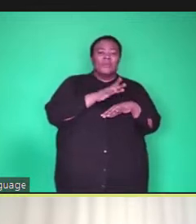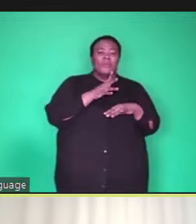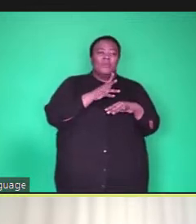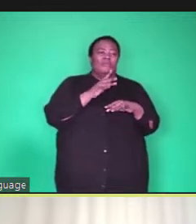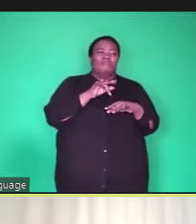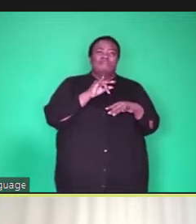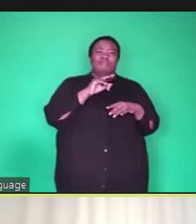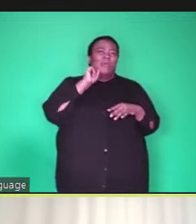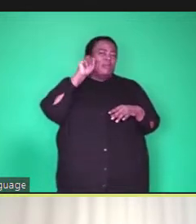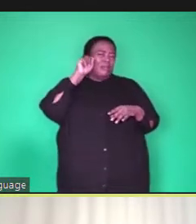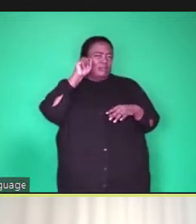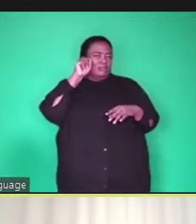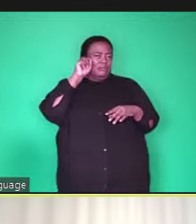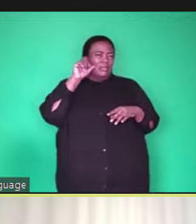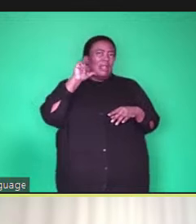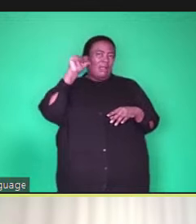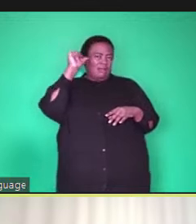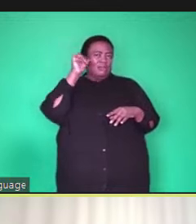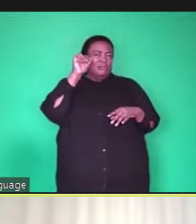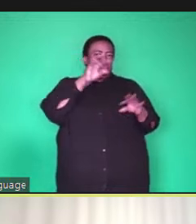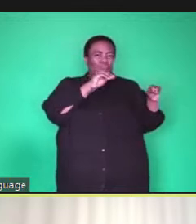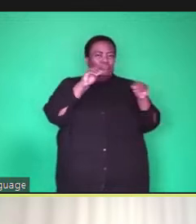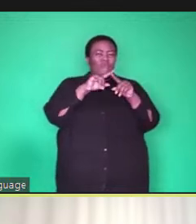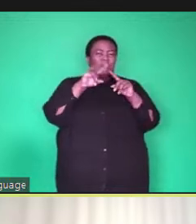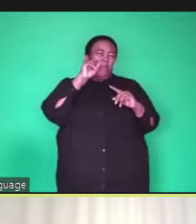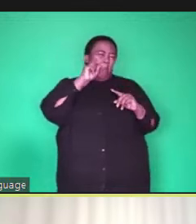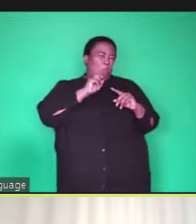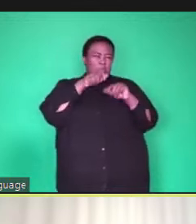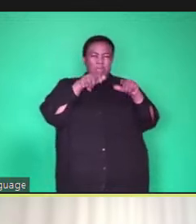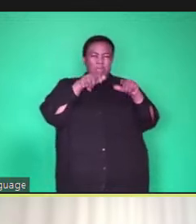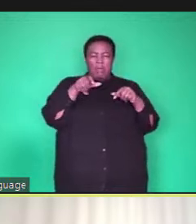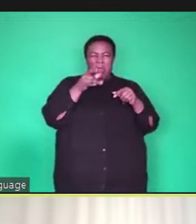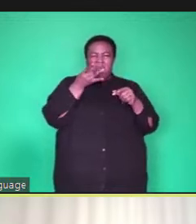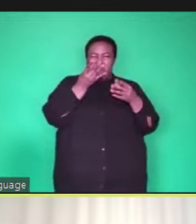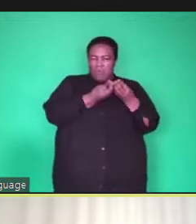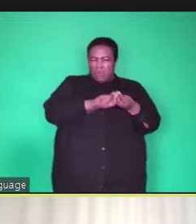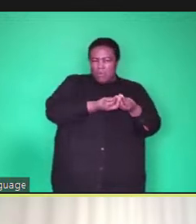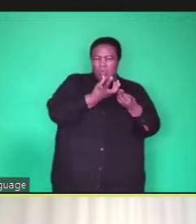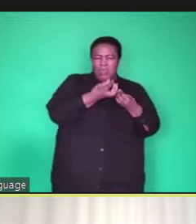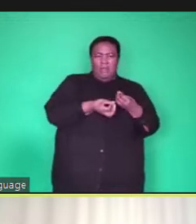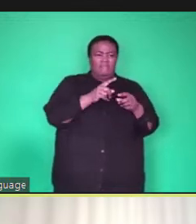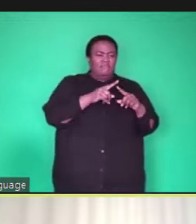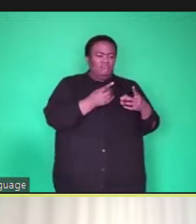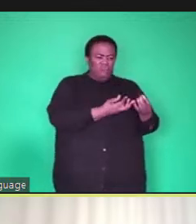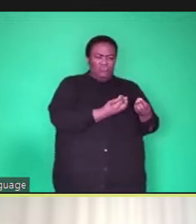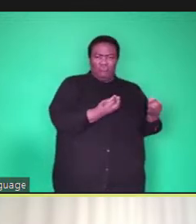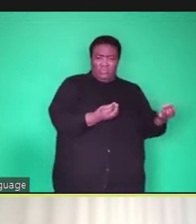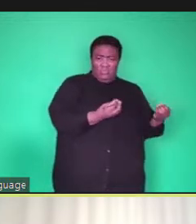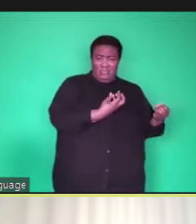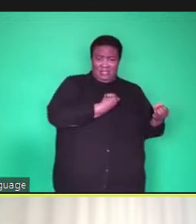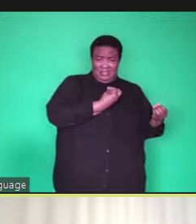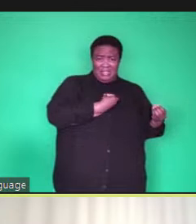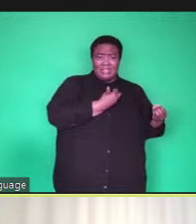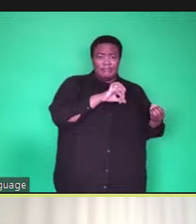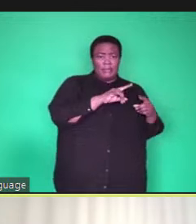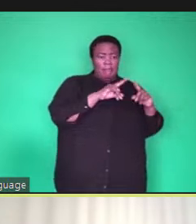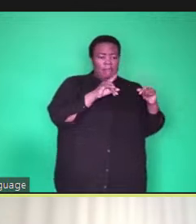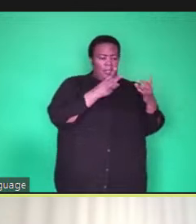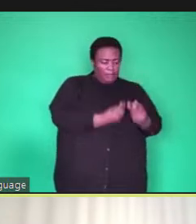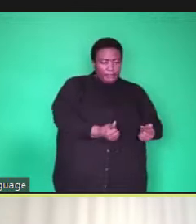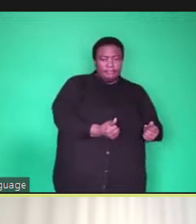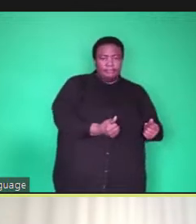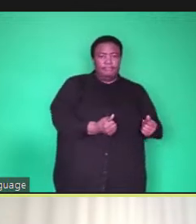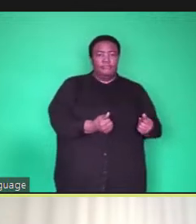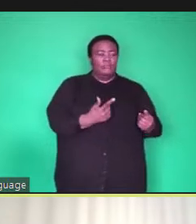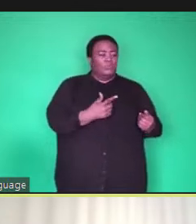here. We can see a substantial population of infants and very young children, but then they disappear. So where